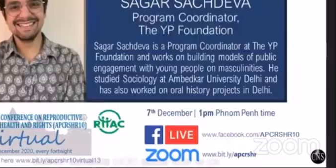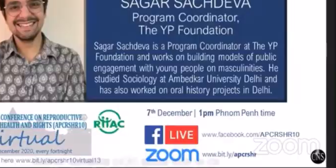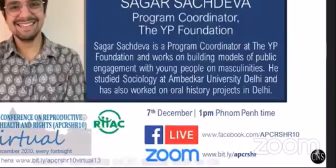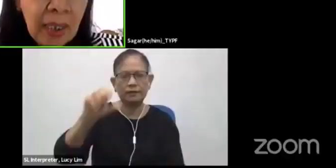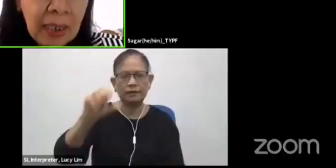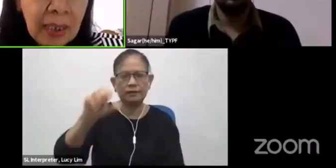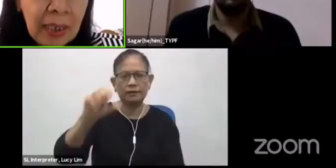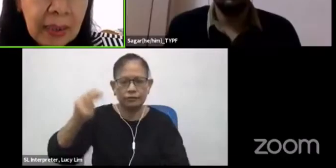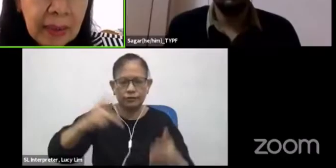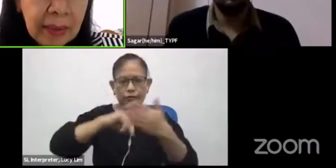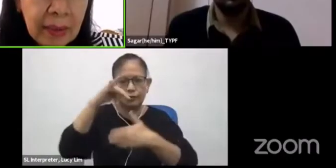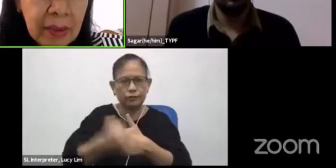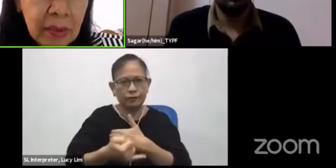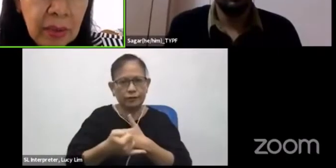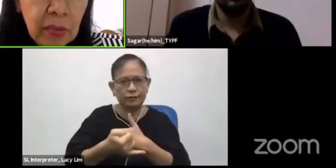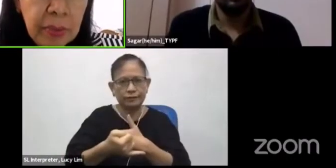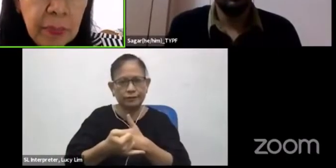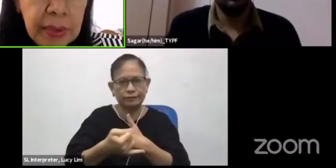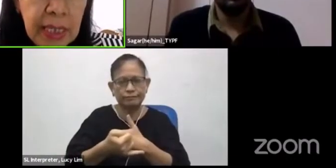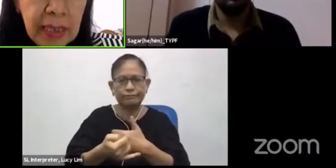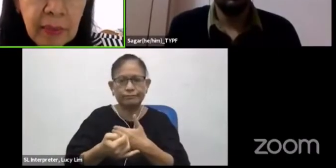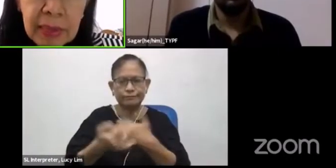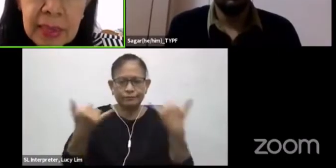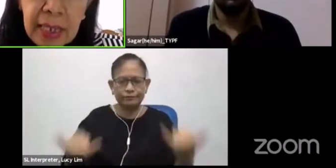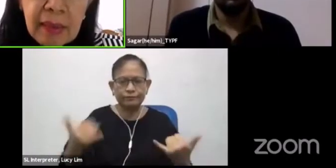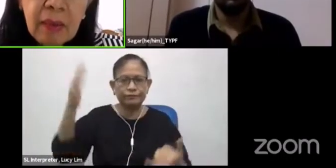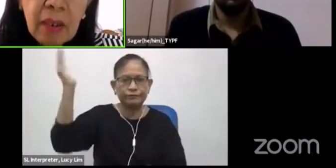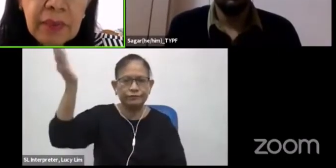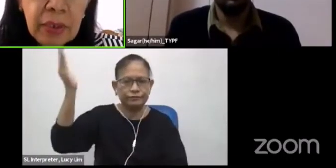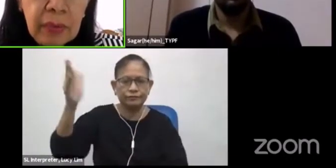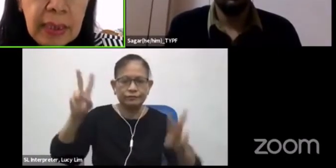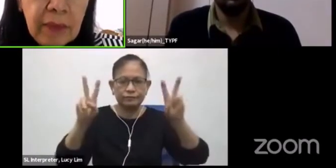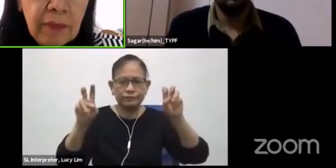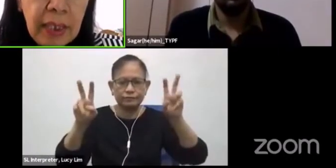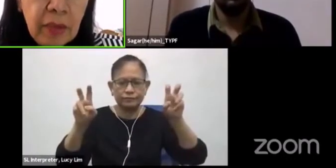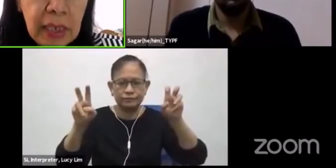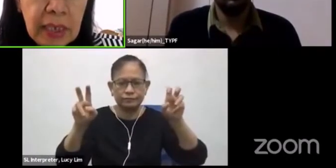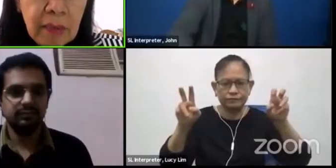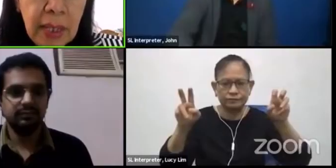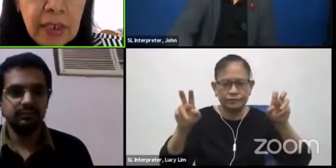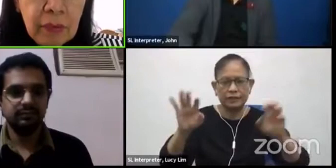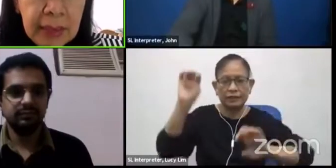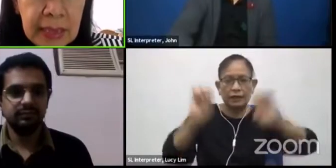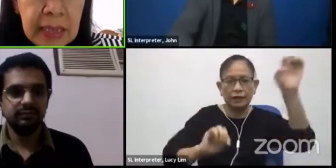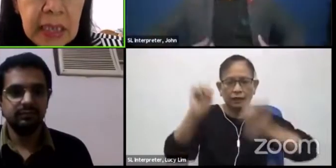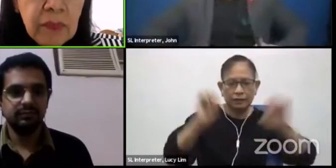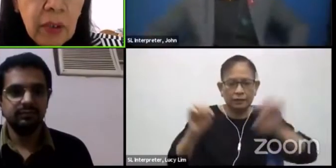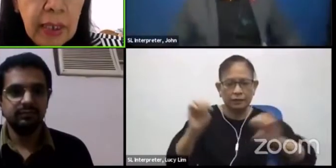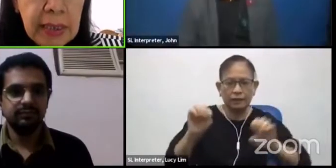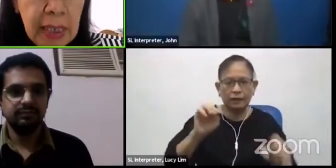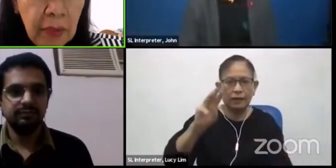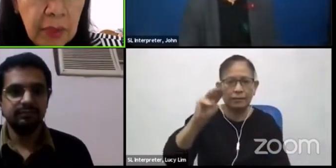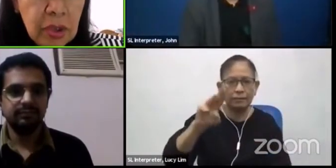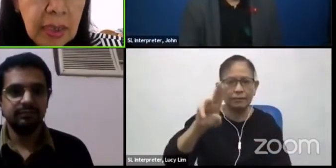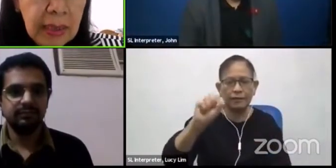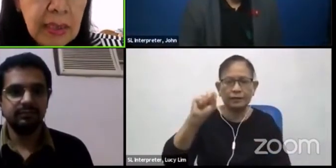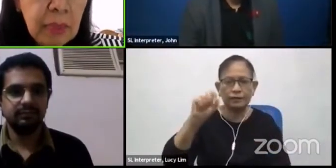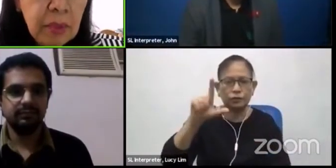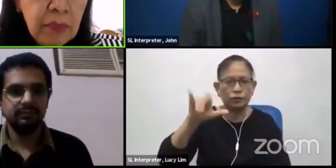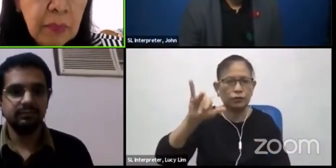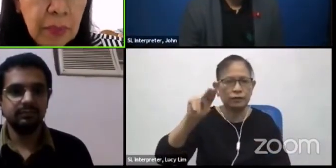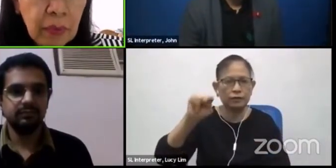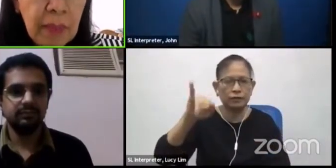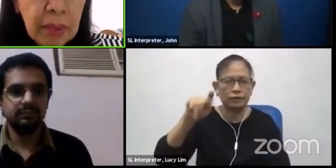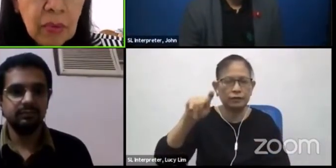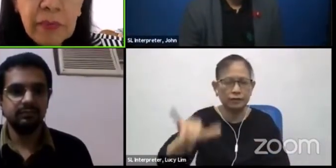center. So he will be presenting with the title of the Re-Evaluating Masculinities for SRH and then